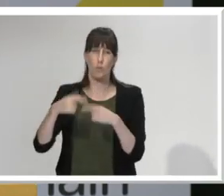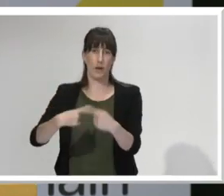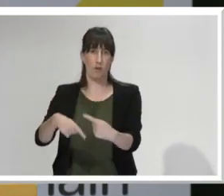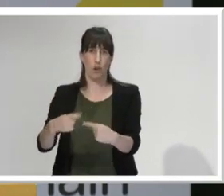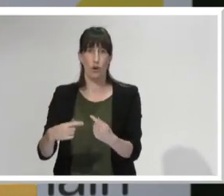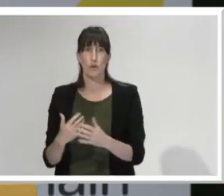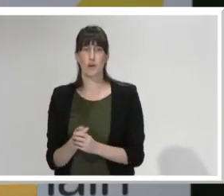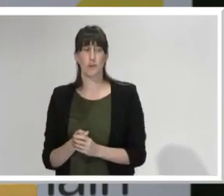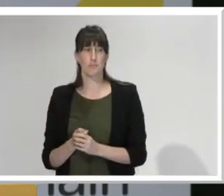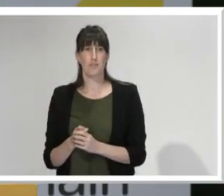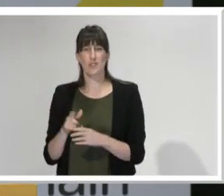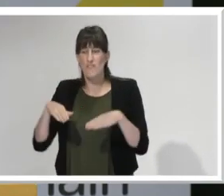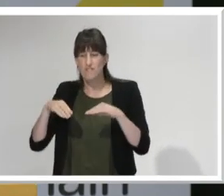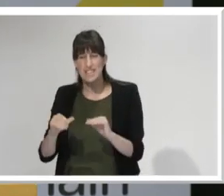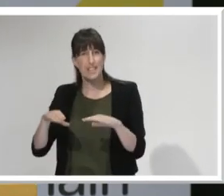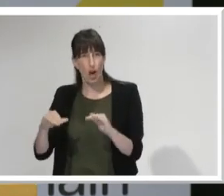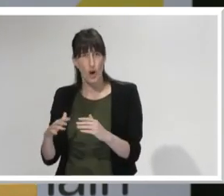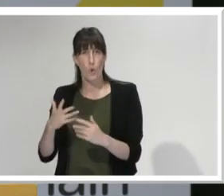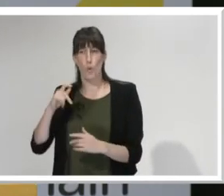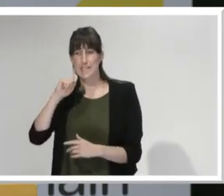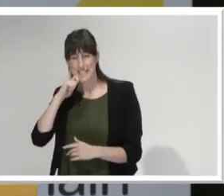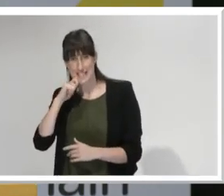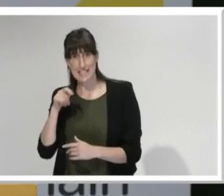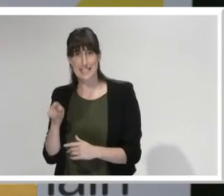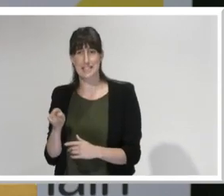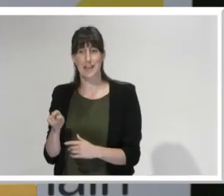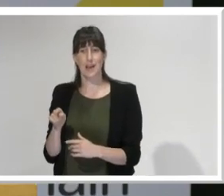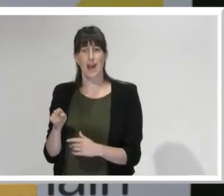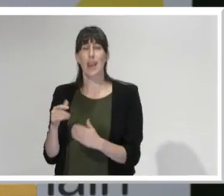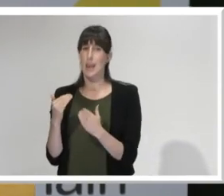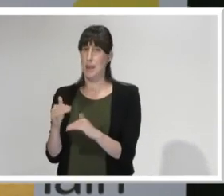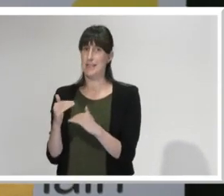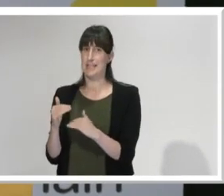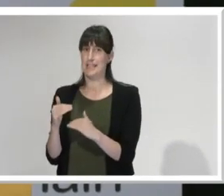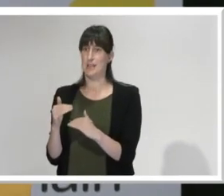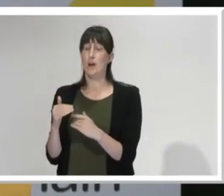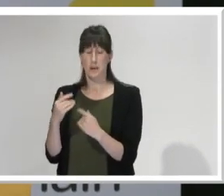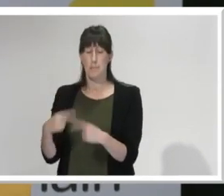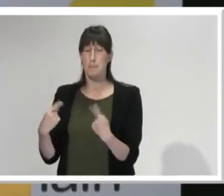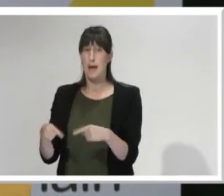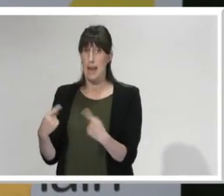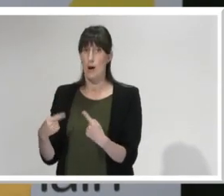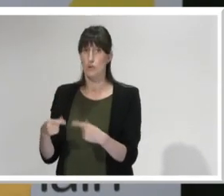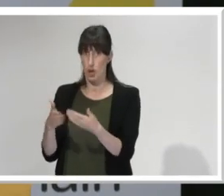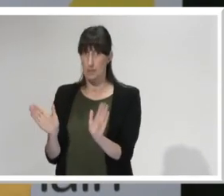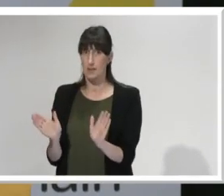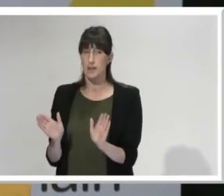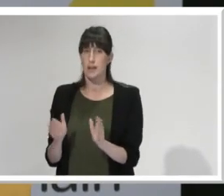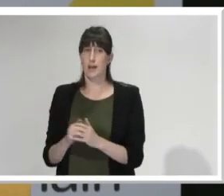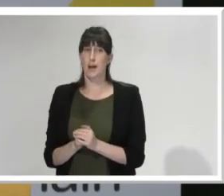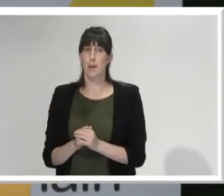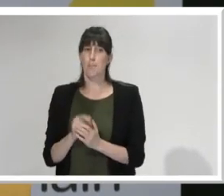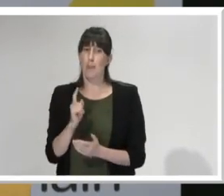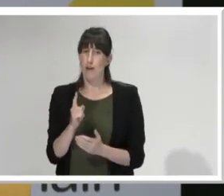which is the physio example you've used, will be permitted to do so. But again, the principle here, key public